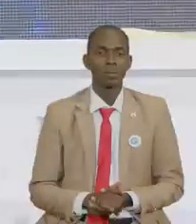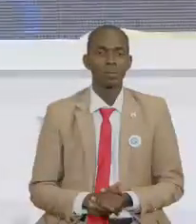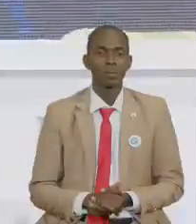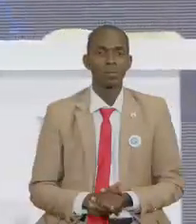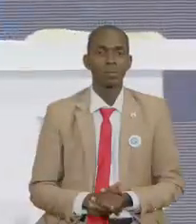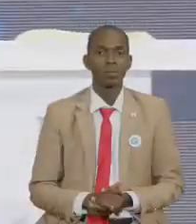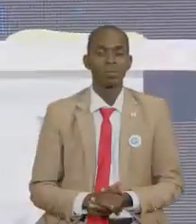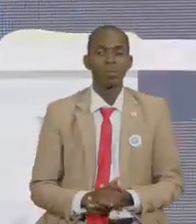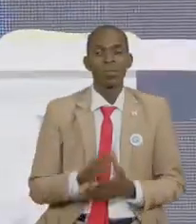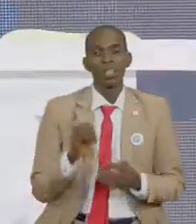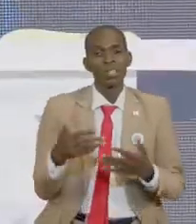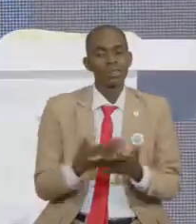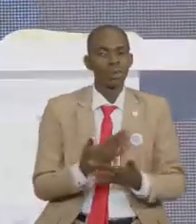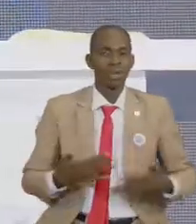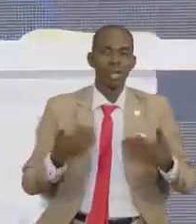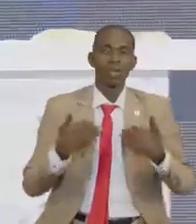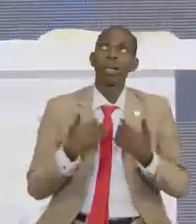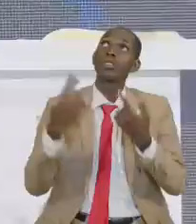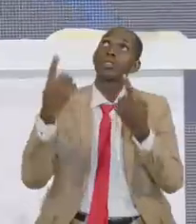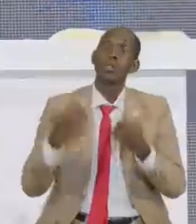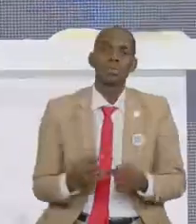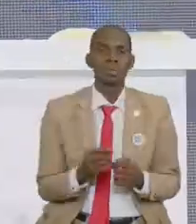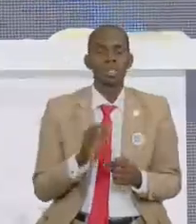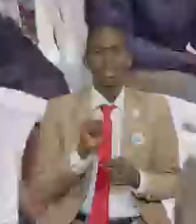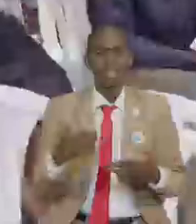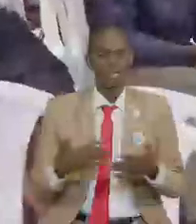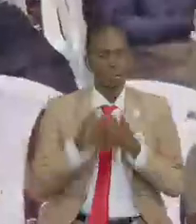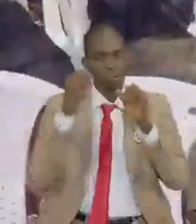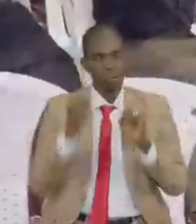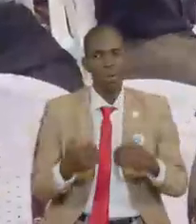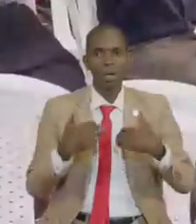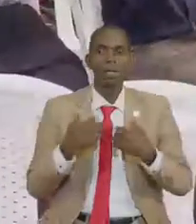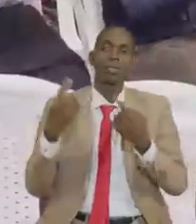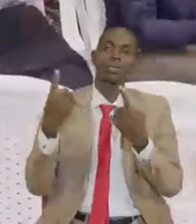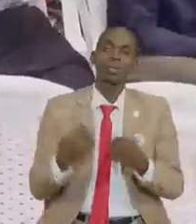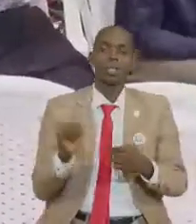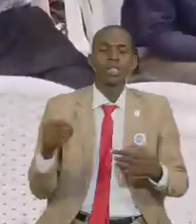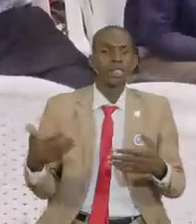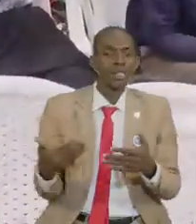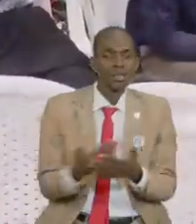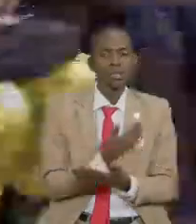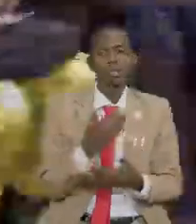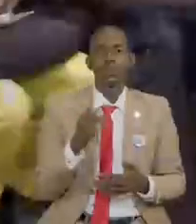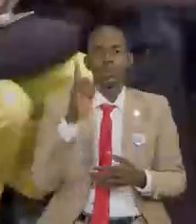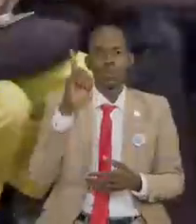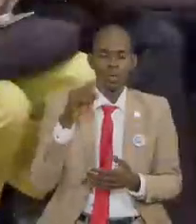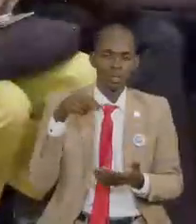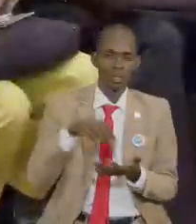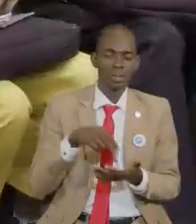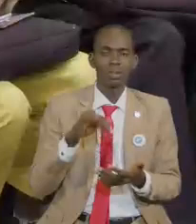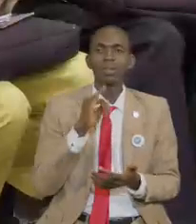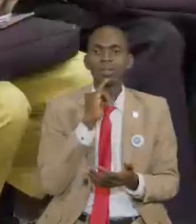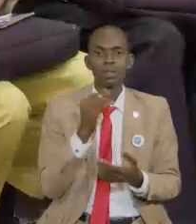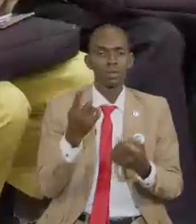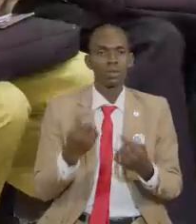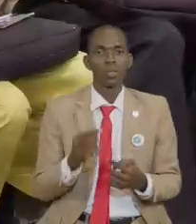A new life has come. A new power has come. A new understanding has come. A new